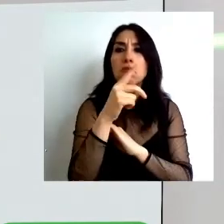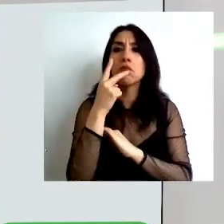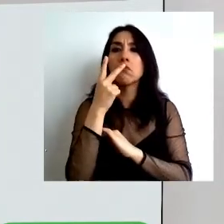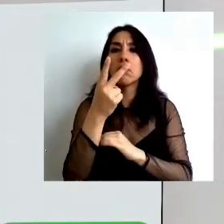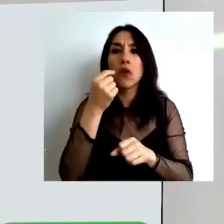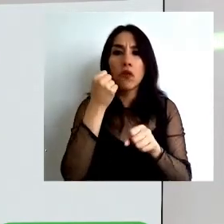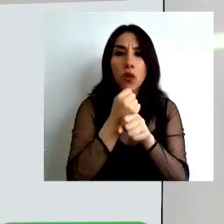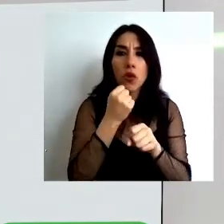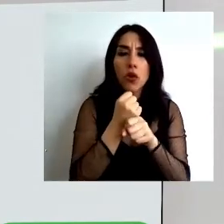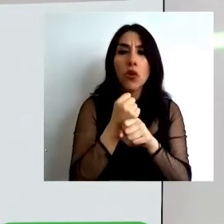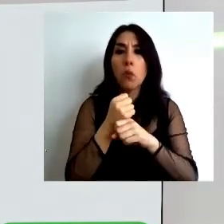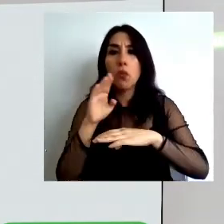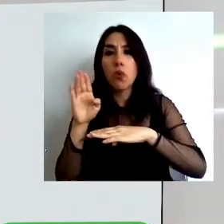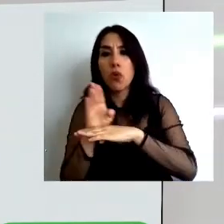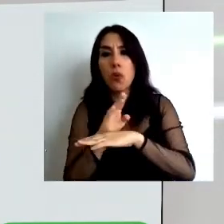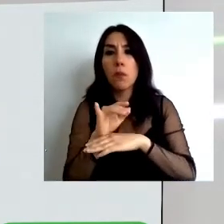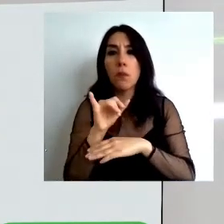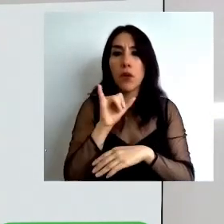replication and transfer.